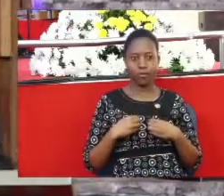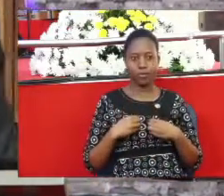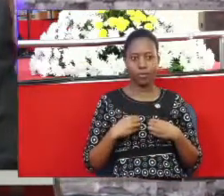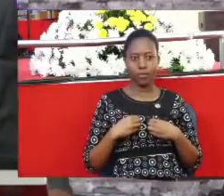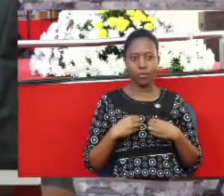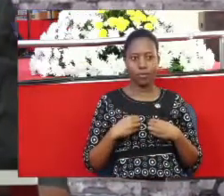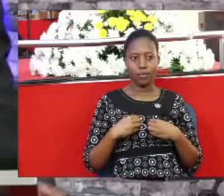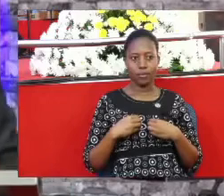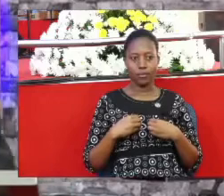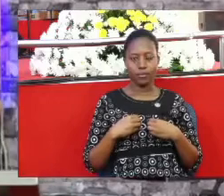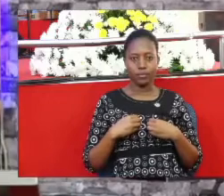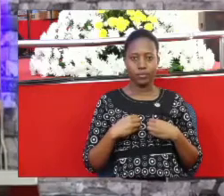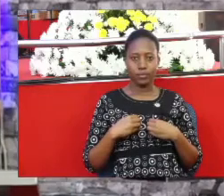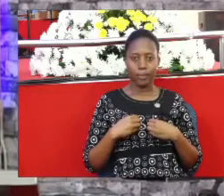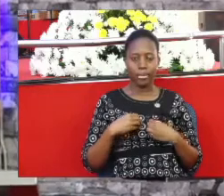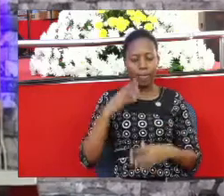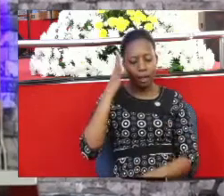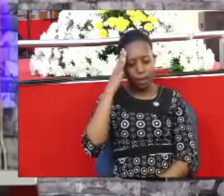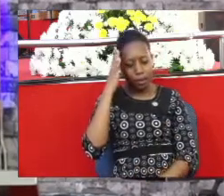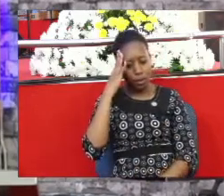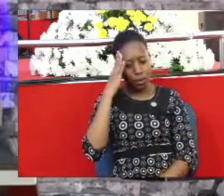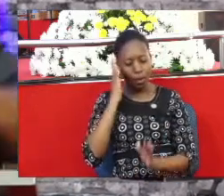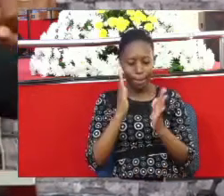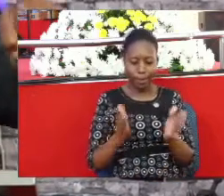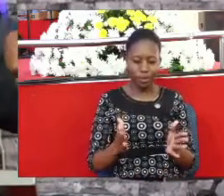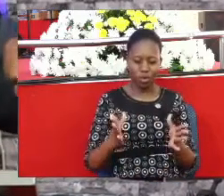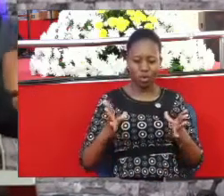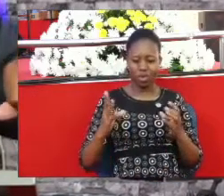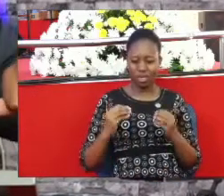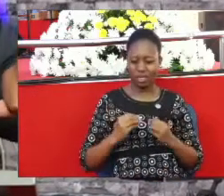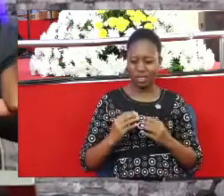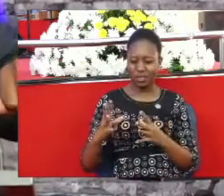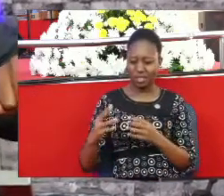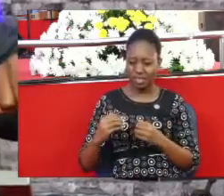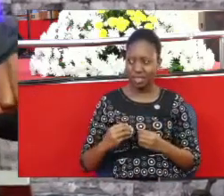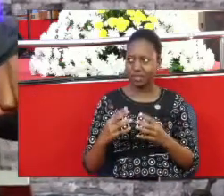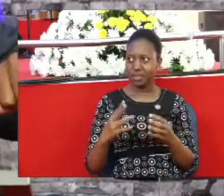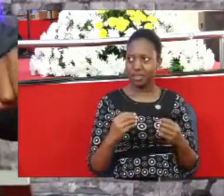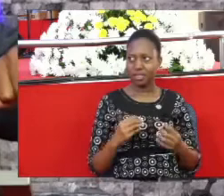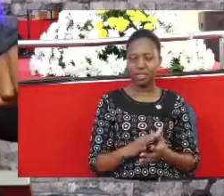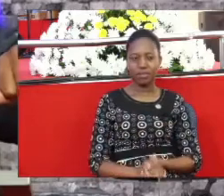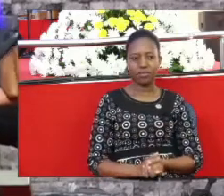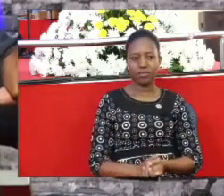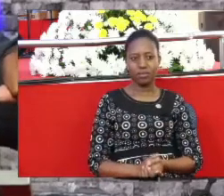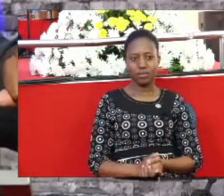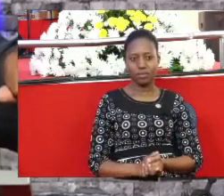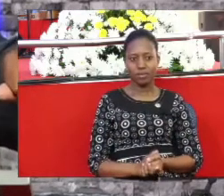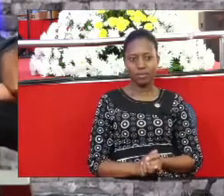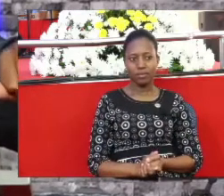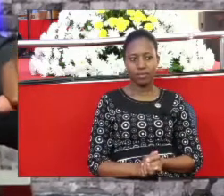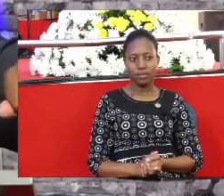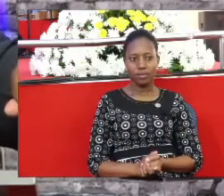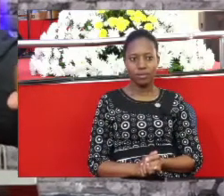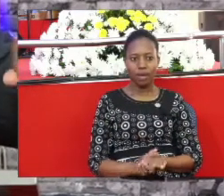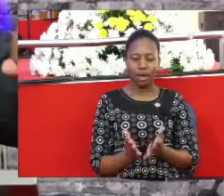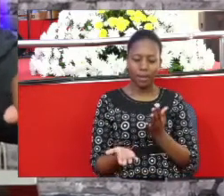receiving. You know, mtu anapokea, hawekagi mikono hivi. Atisa ni kuambie,